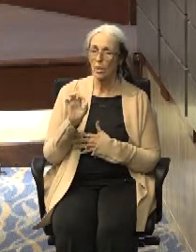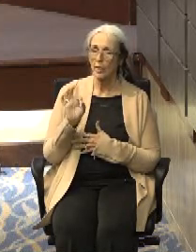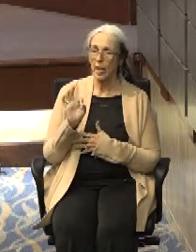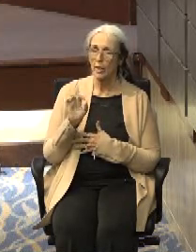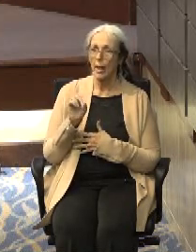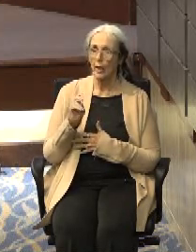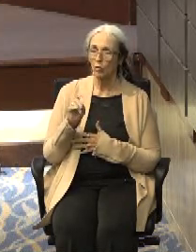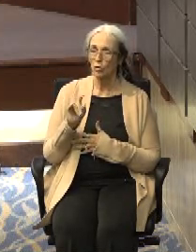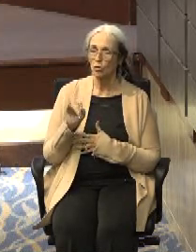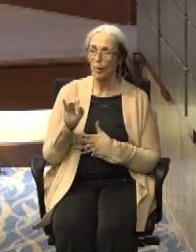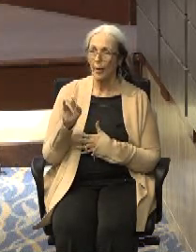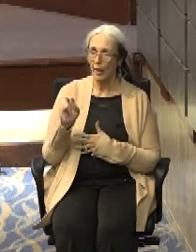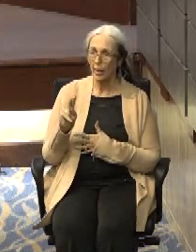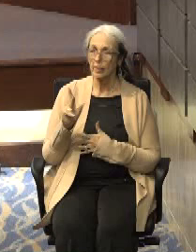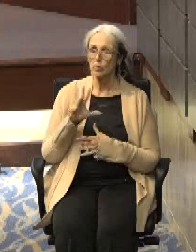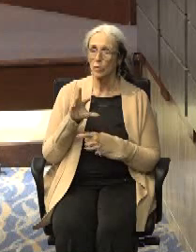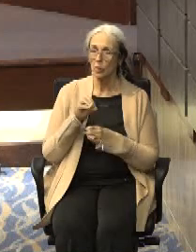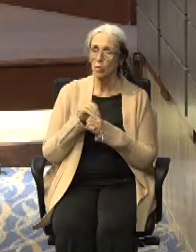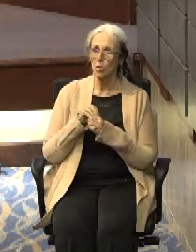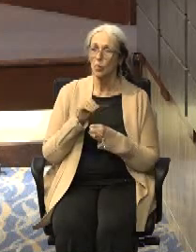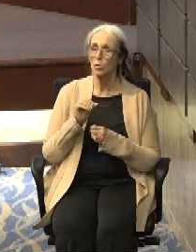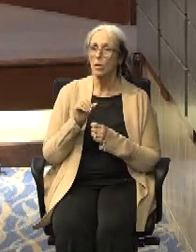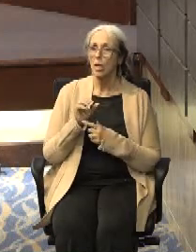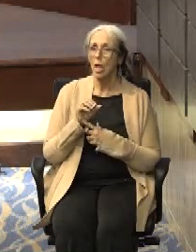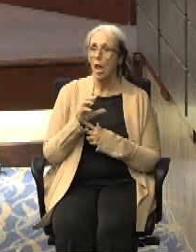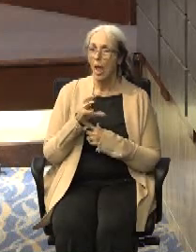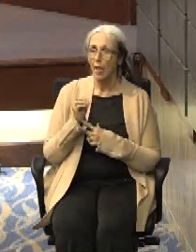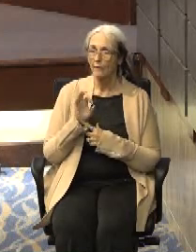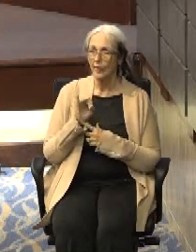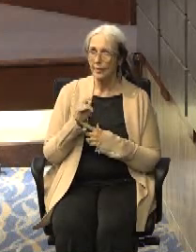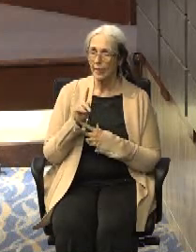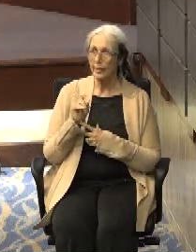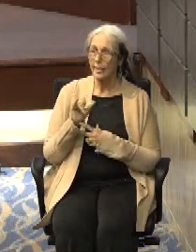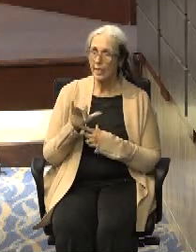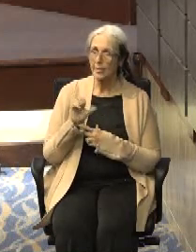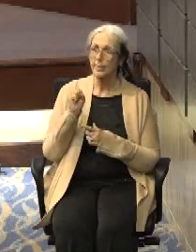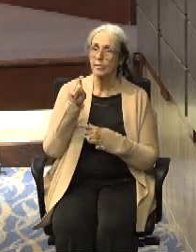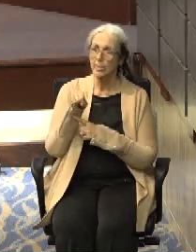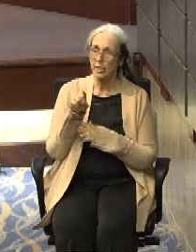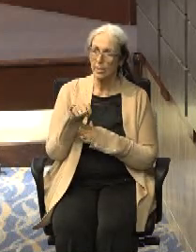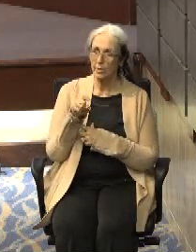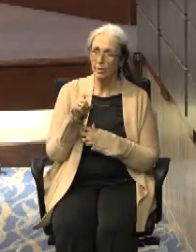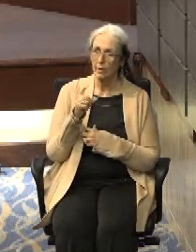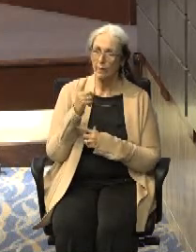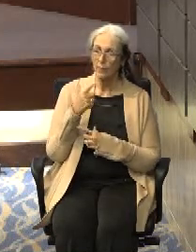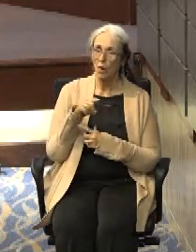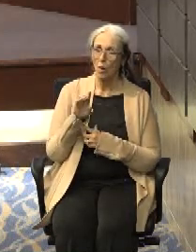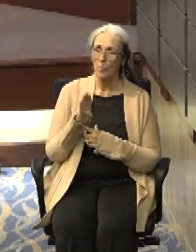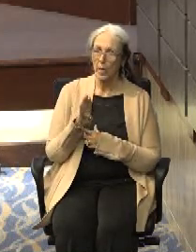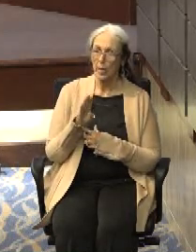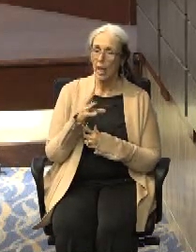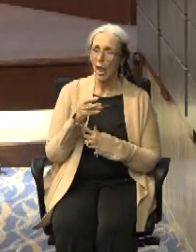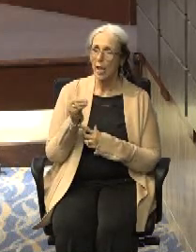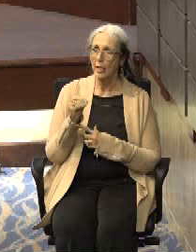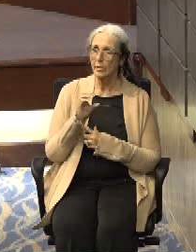0.049-acre tract to include related appurtenances and facilities needed for said waterline, and b,